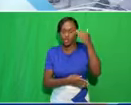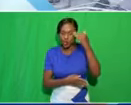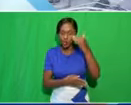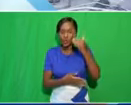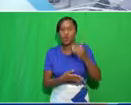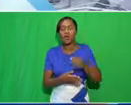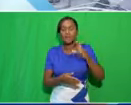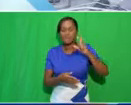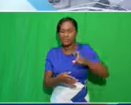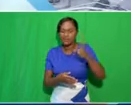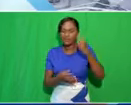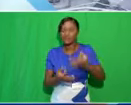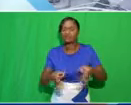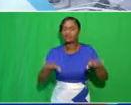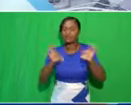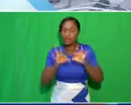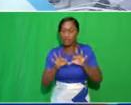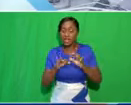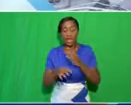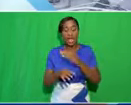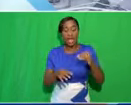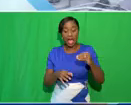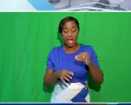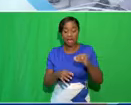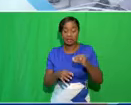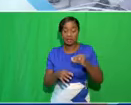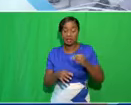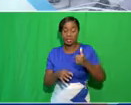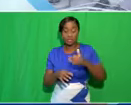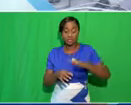at persons who come from diverse